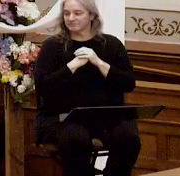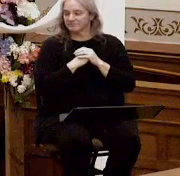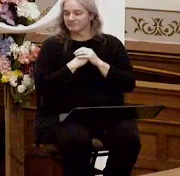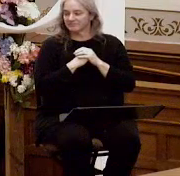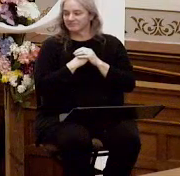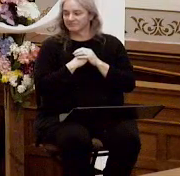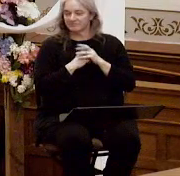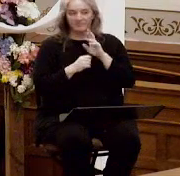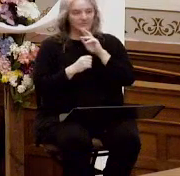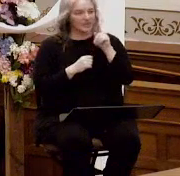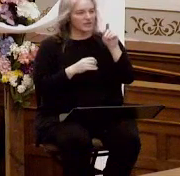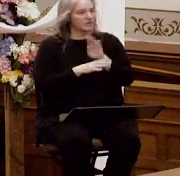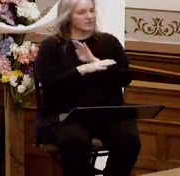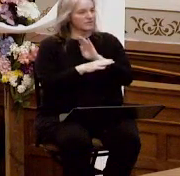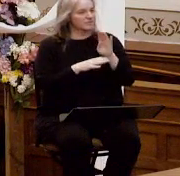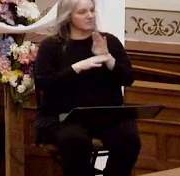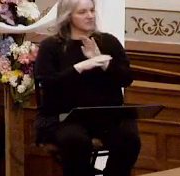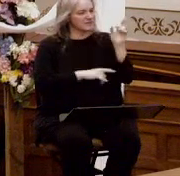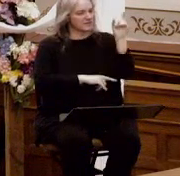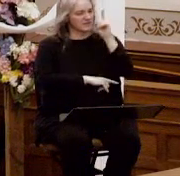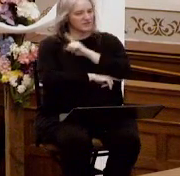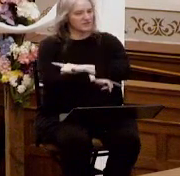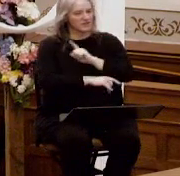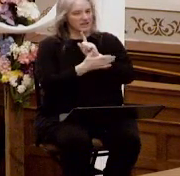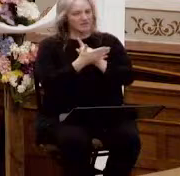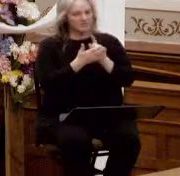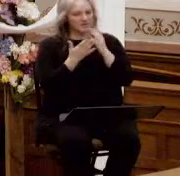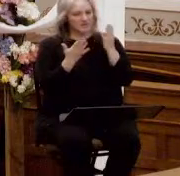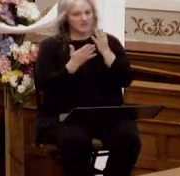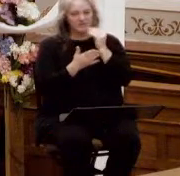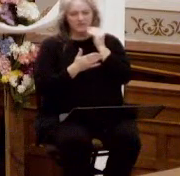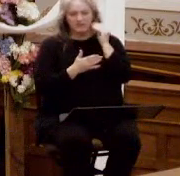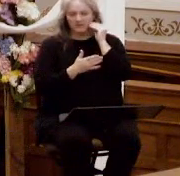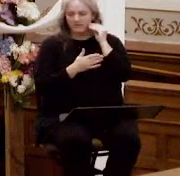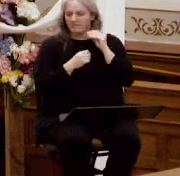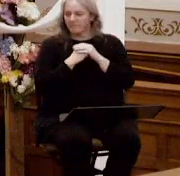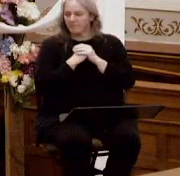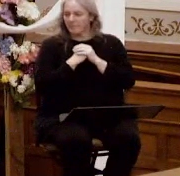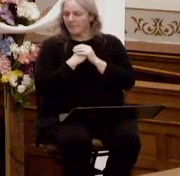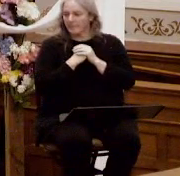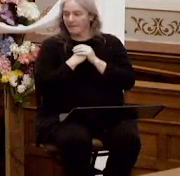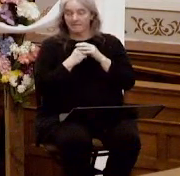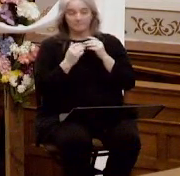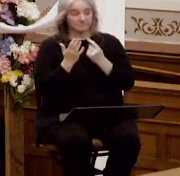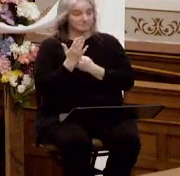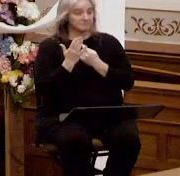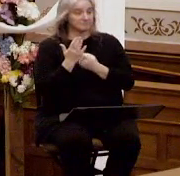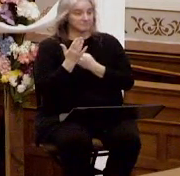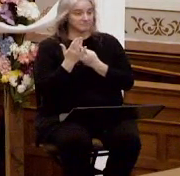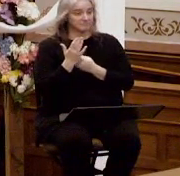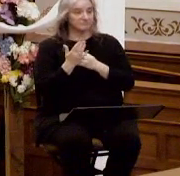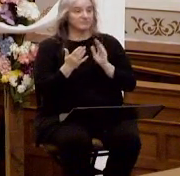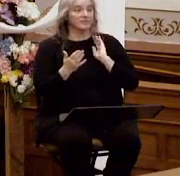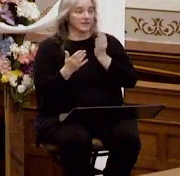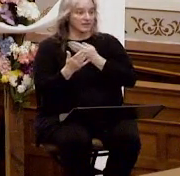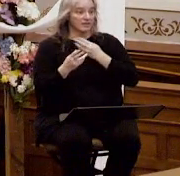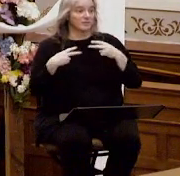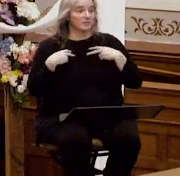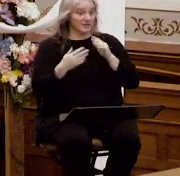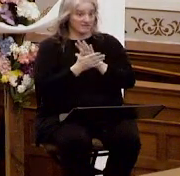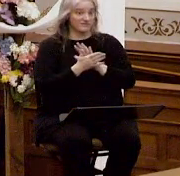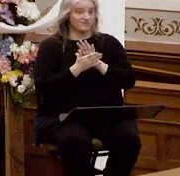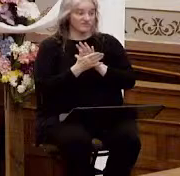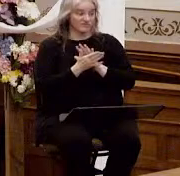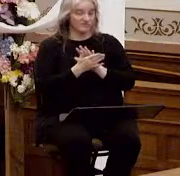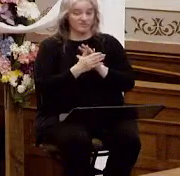Are you pretty busy during your day and week here at home? Yeah, sometimes? Yeah, you've